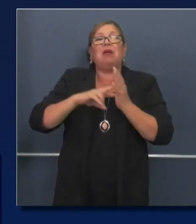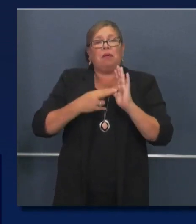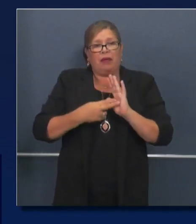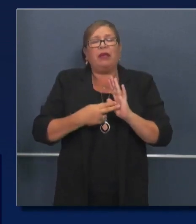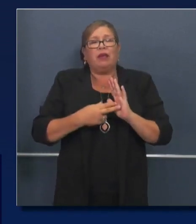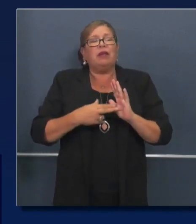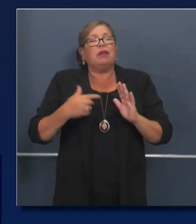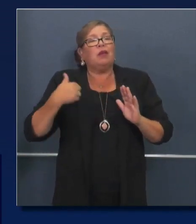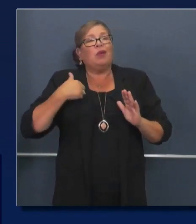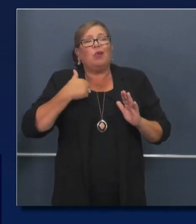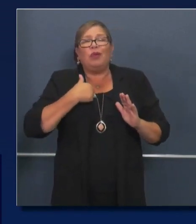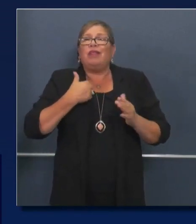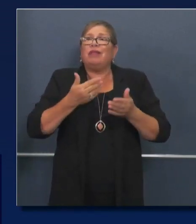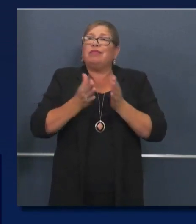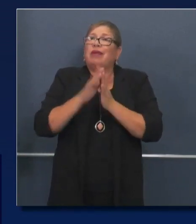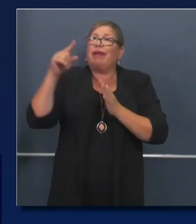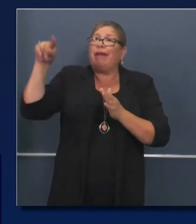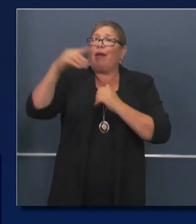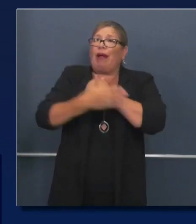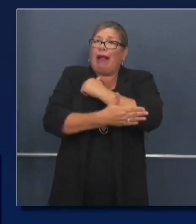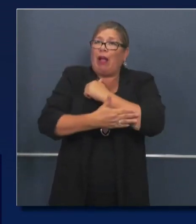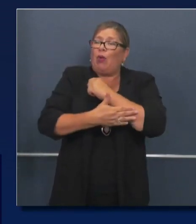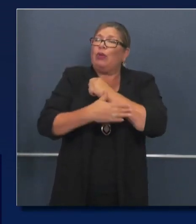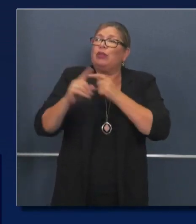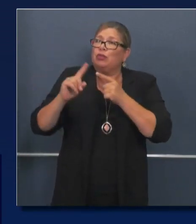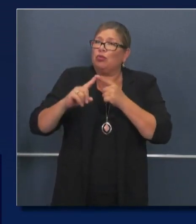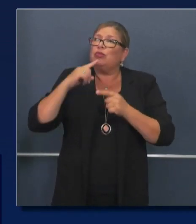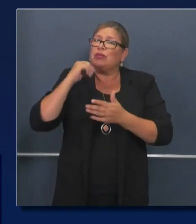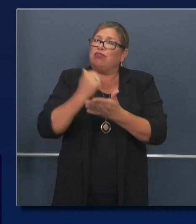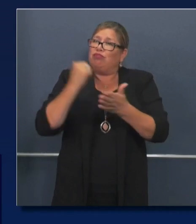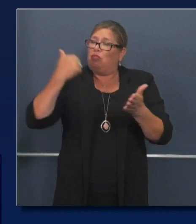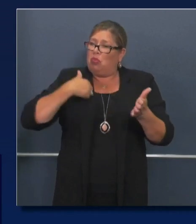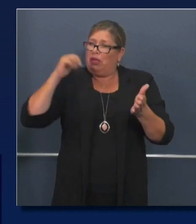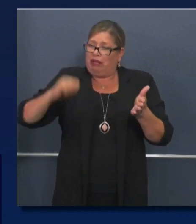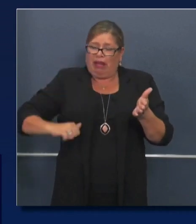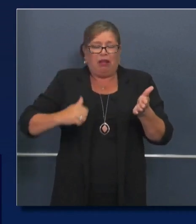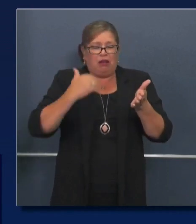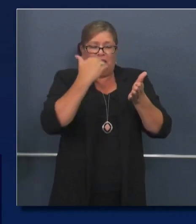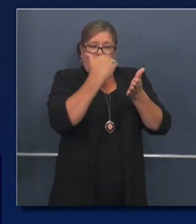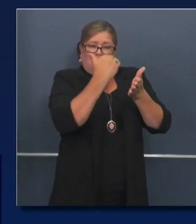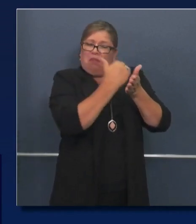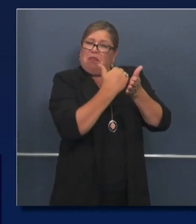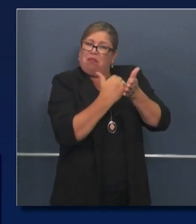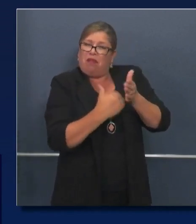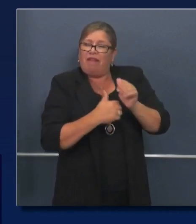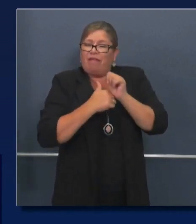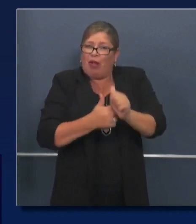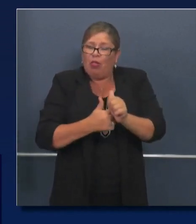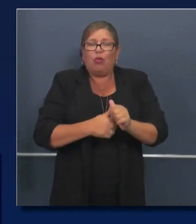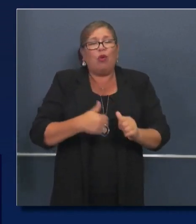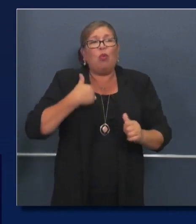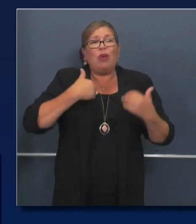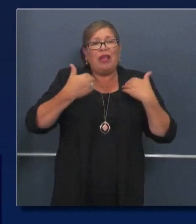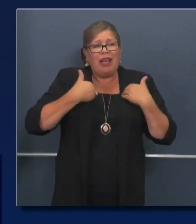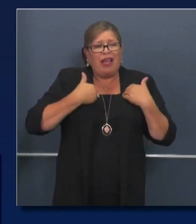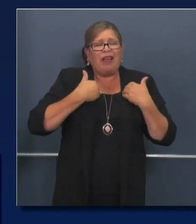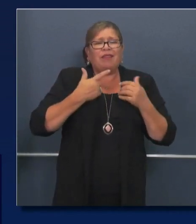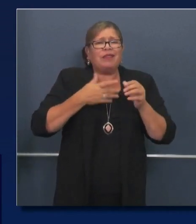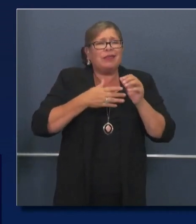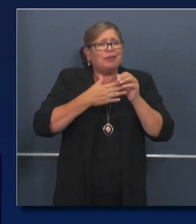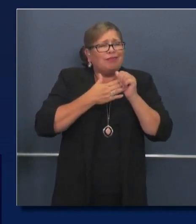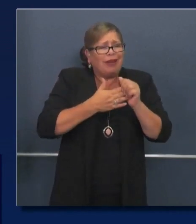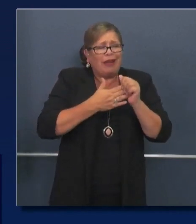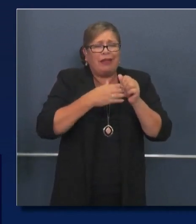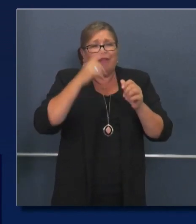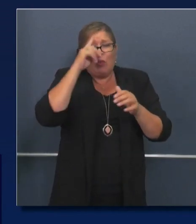included over 17 sectors of our economy that can reopen. And we expressed in that guidance how